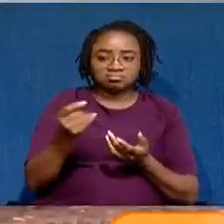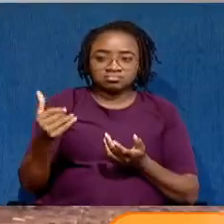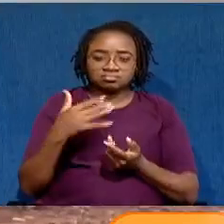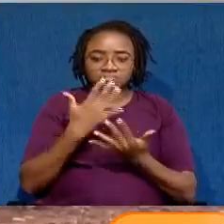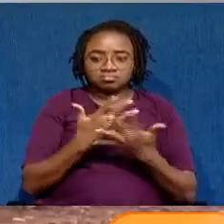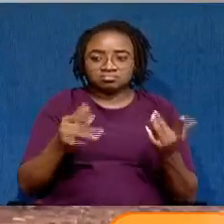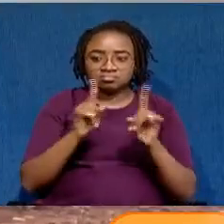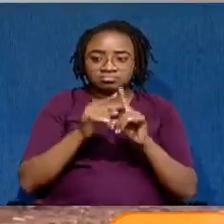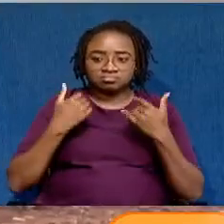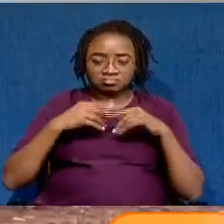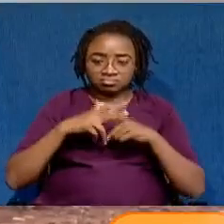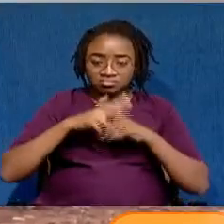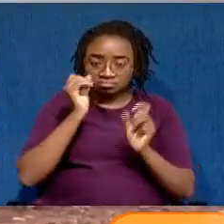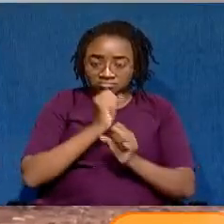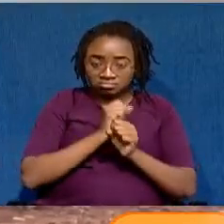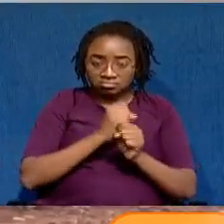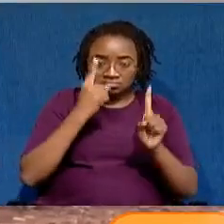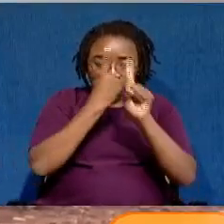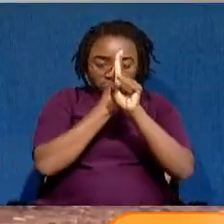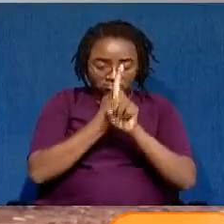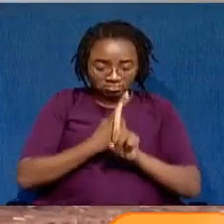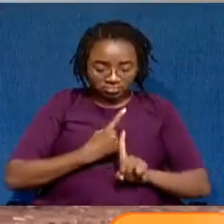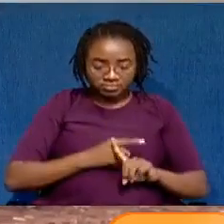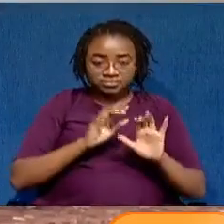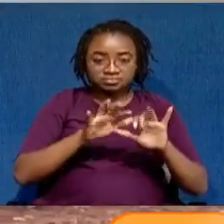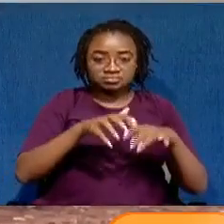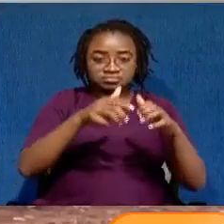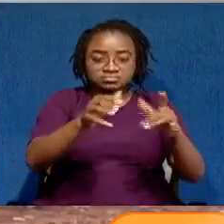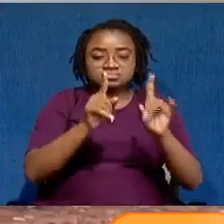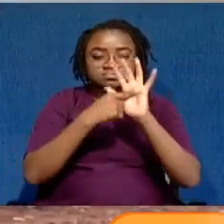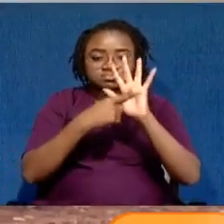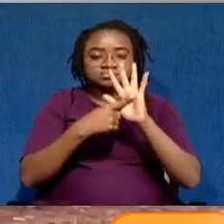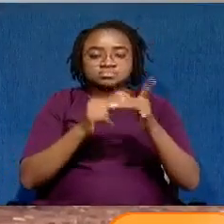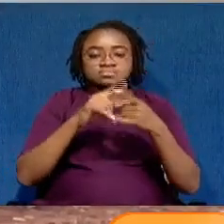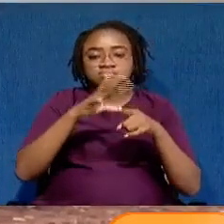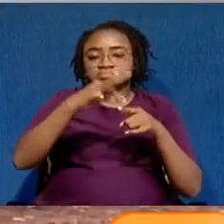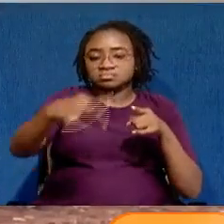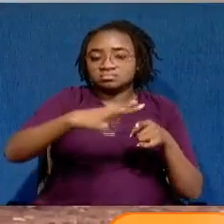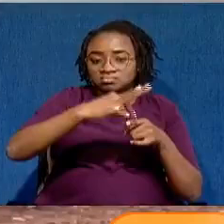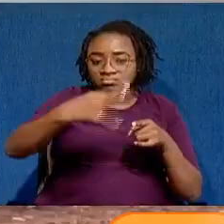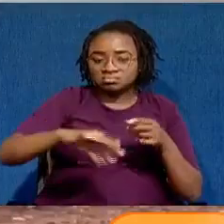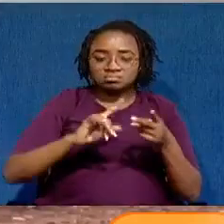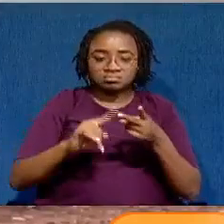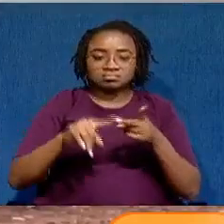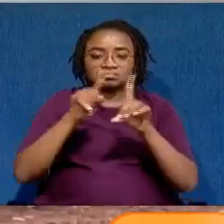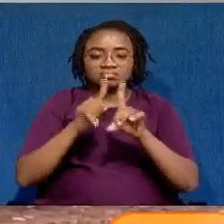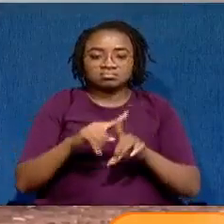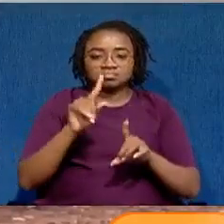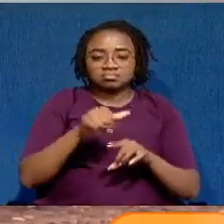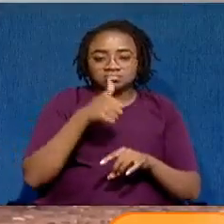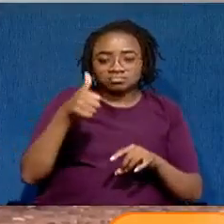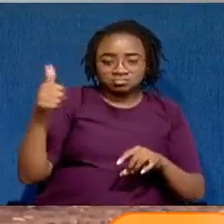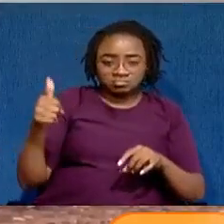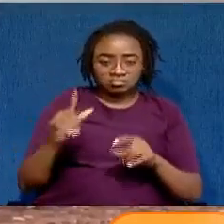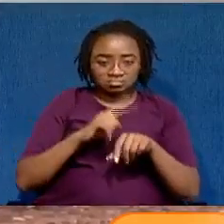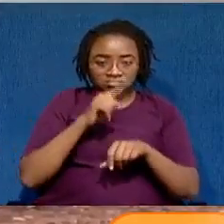practice doing different varieties of crops, that is both leafy green vegetables as well as horticulture crops.